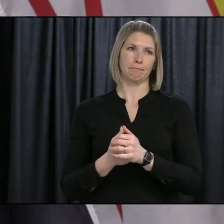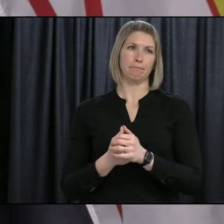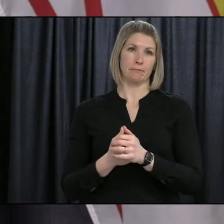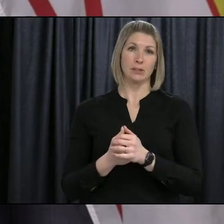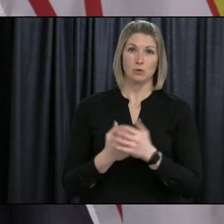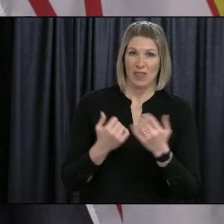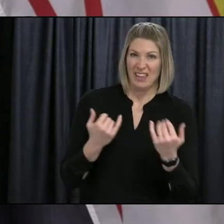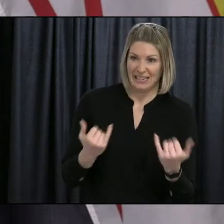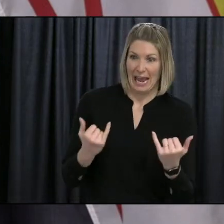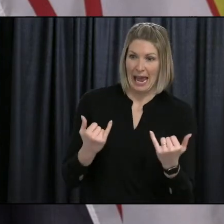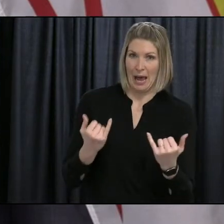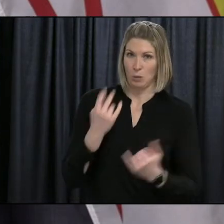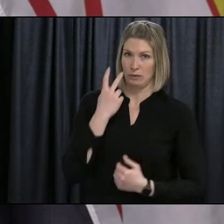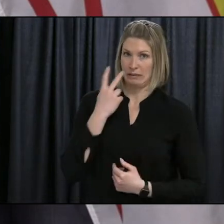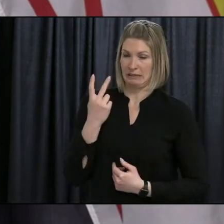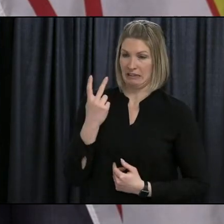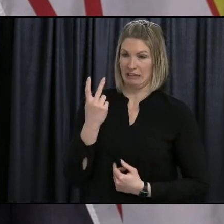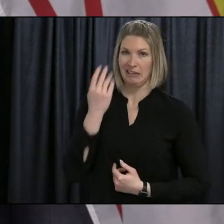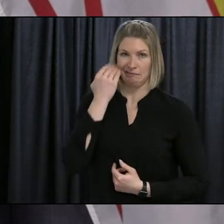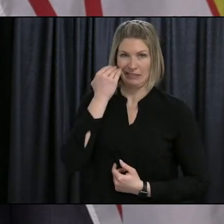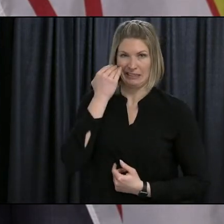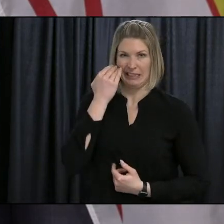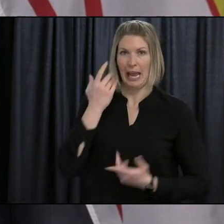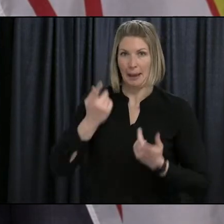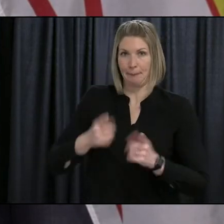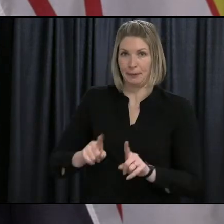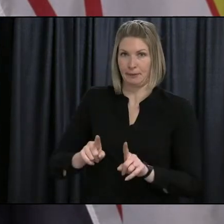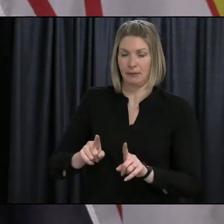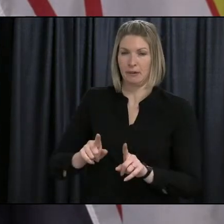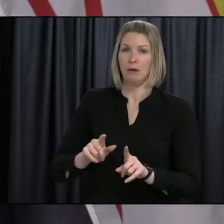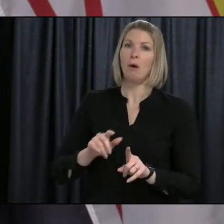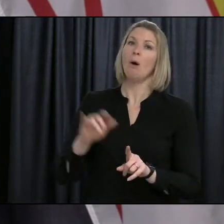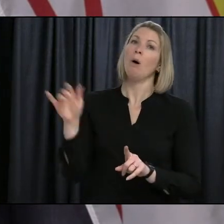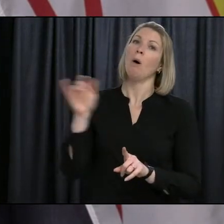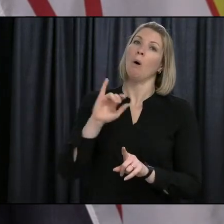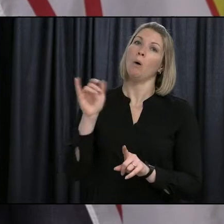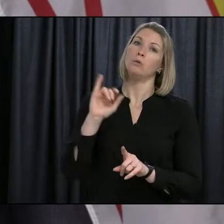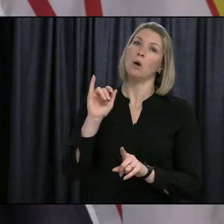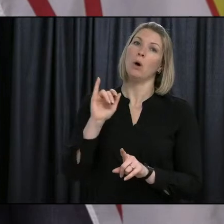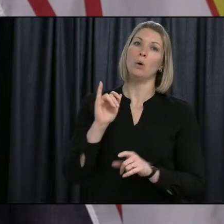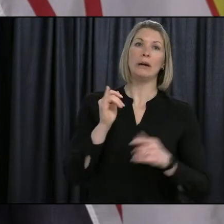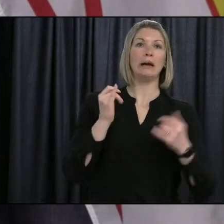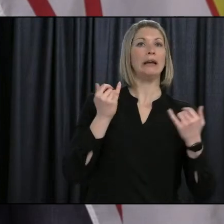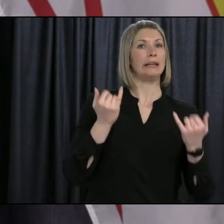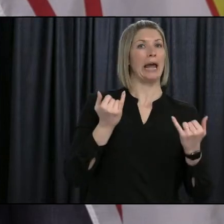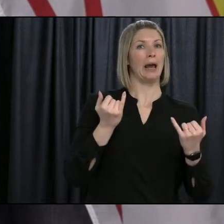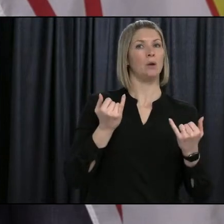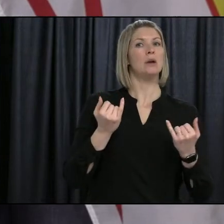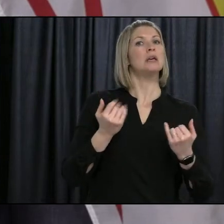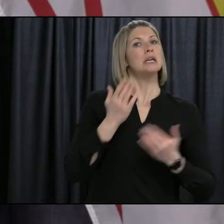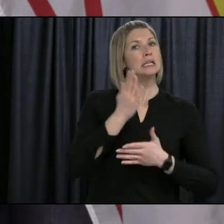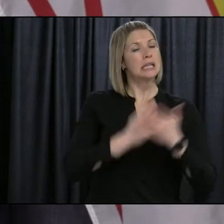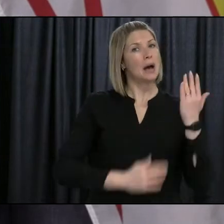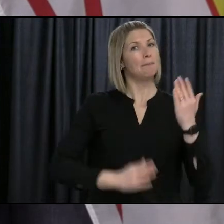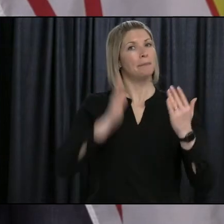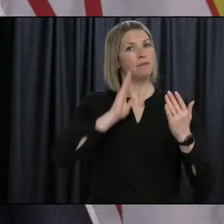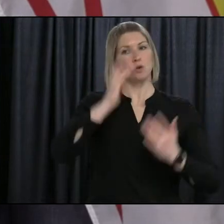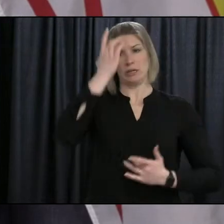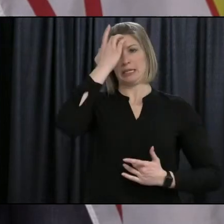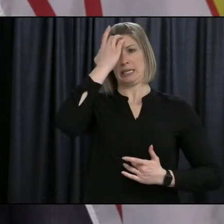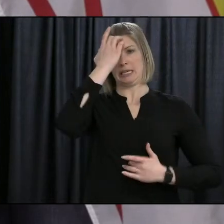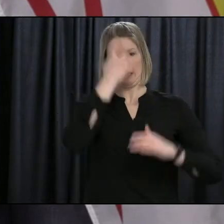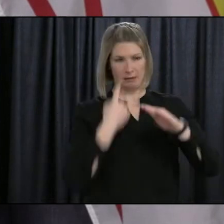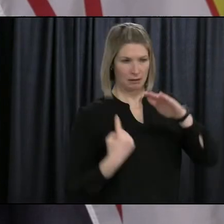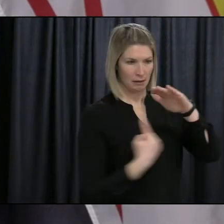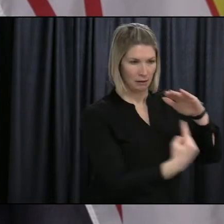what we're seeing now. We've also seen a few people who were asymptomatic throughout their isolation who tested positive at the end